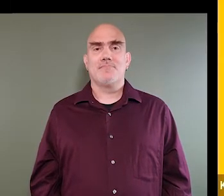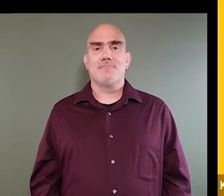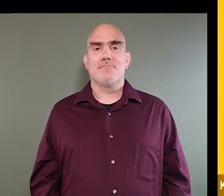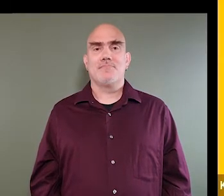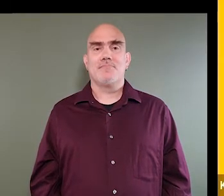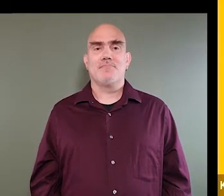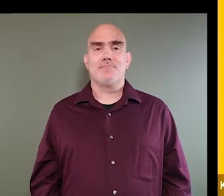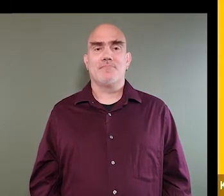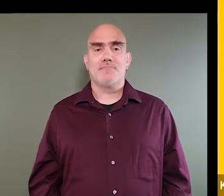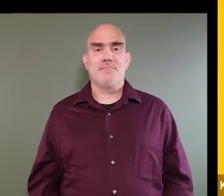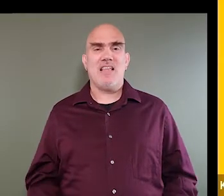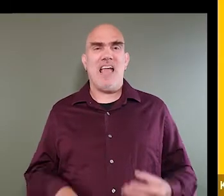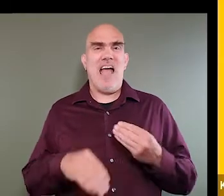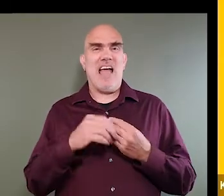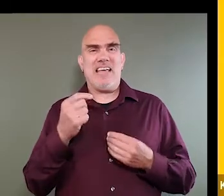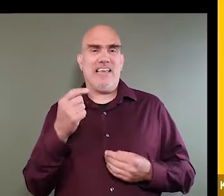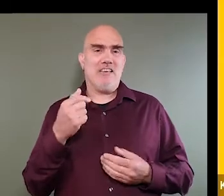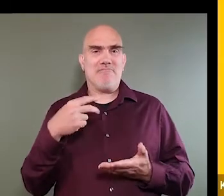And a little jiggle first.